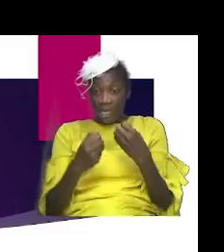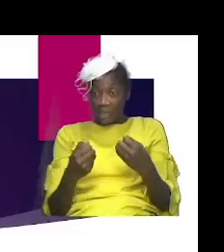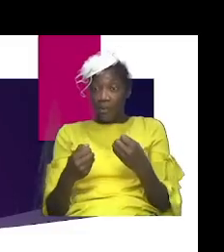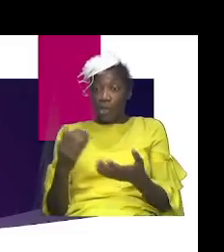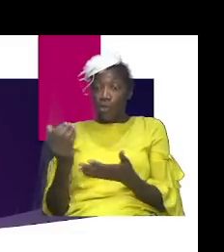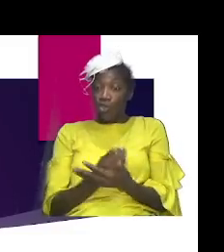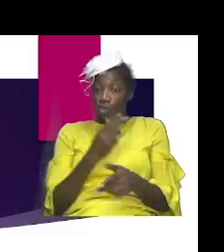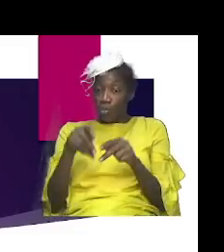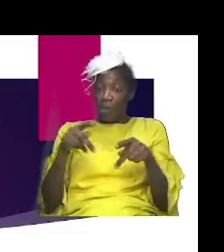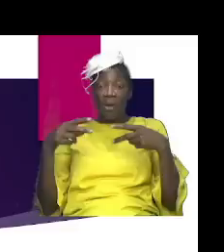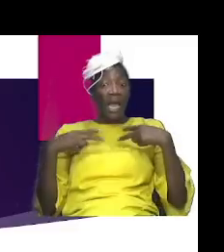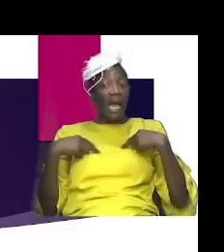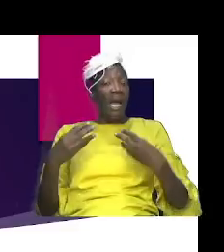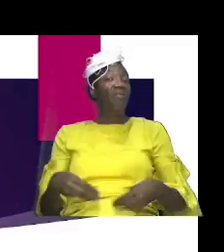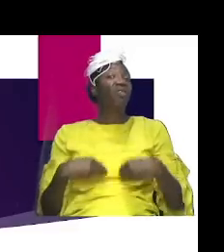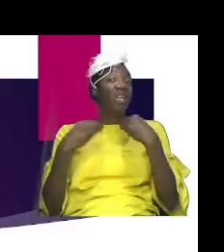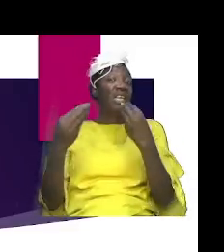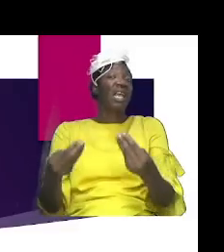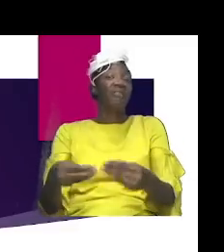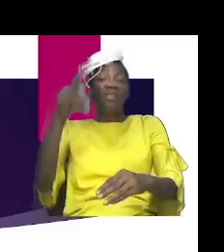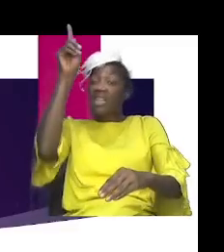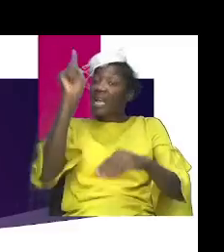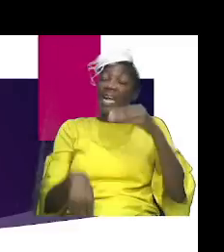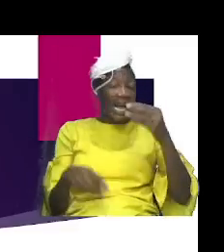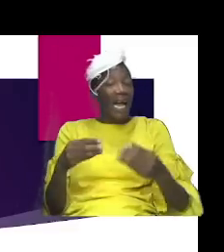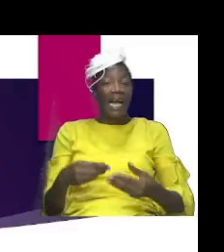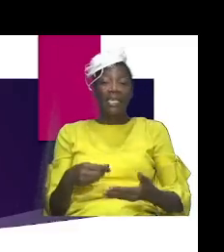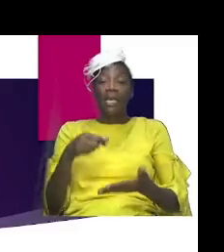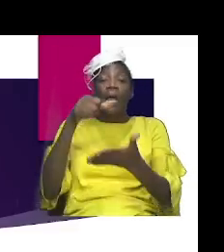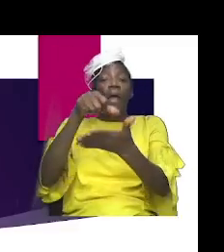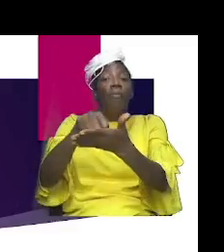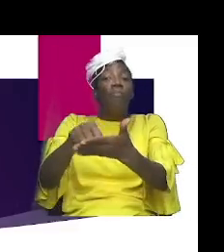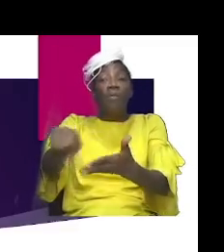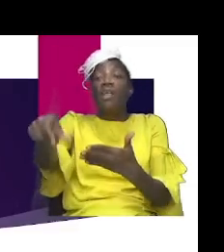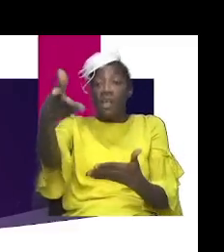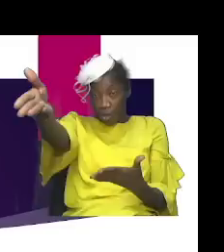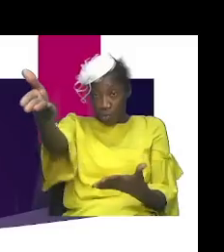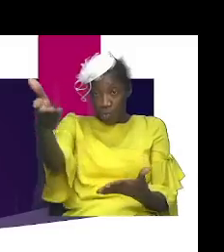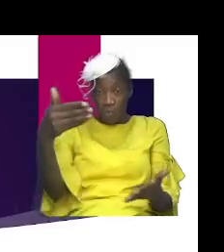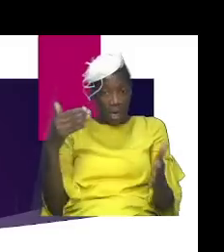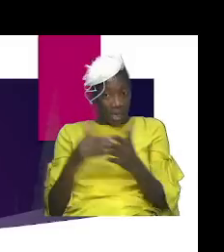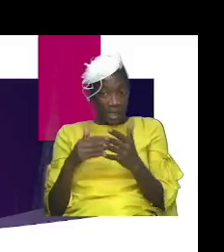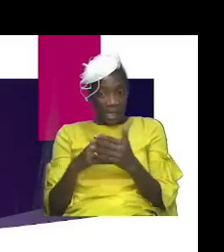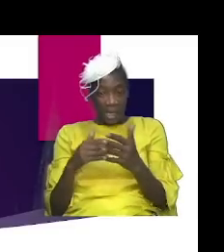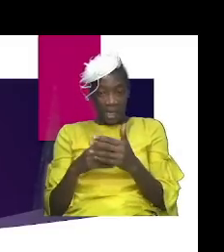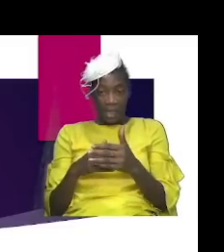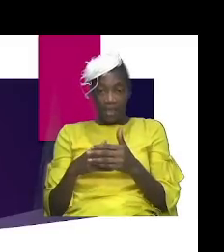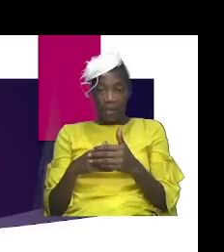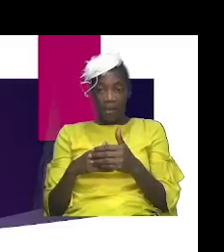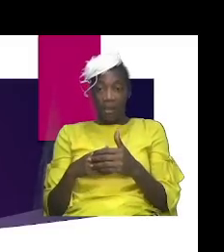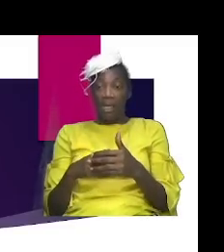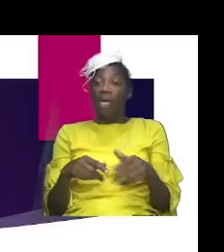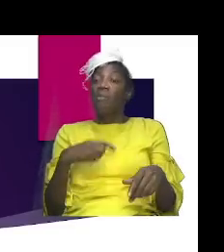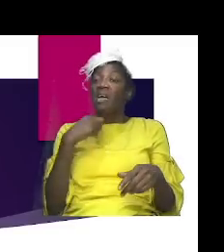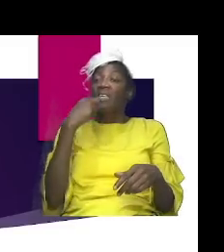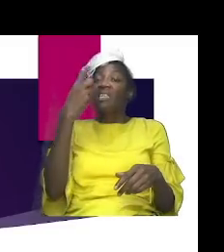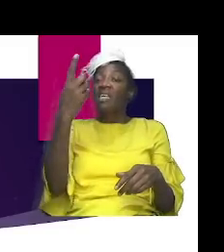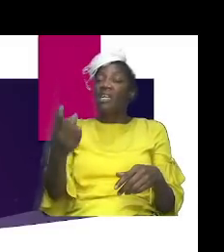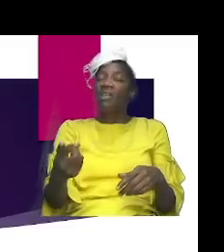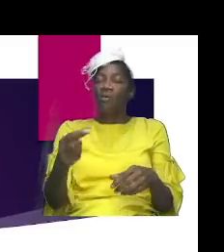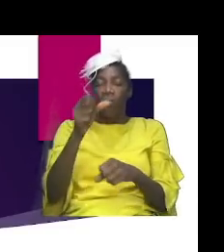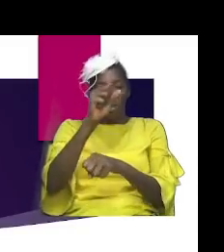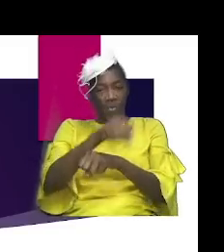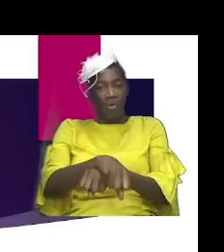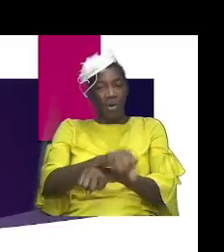them. They just cannot afford to repay us, and you're going to have to just give it. I challenge any one of us that we work